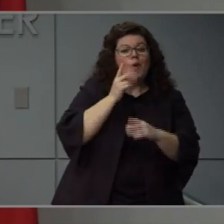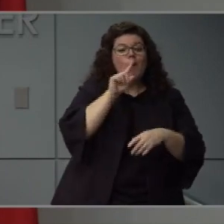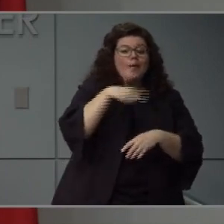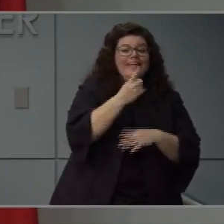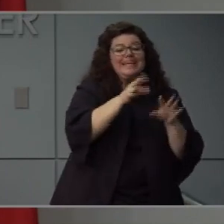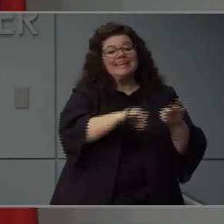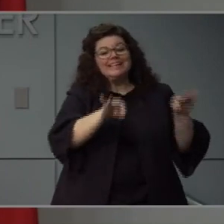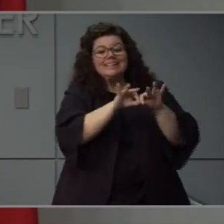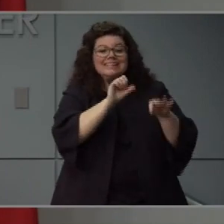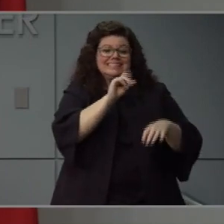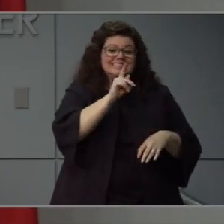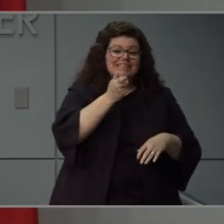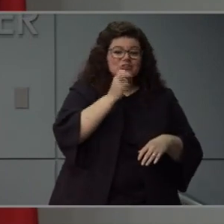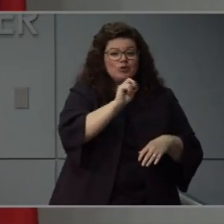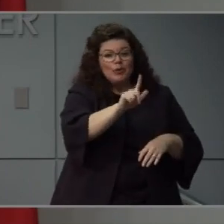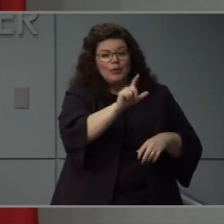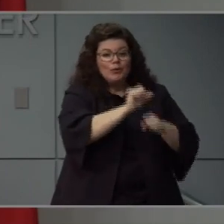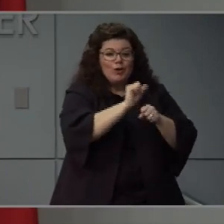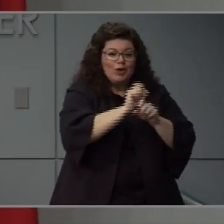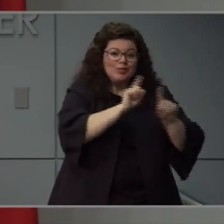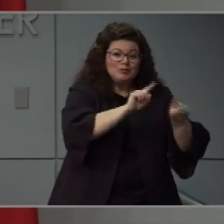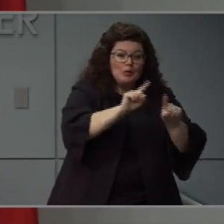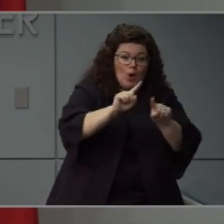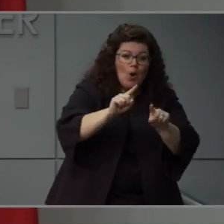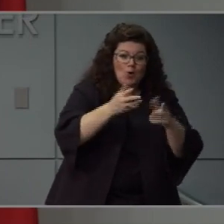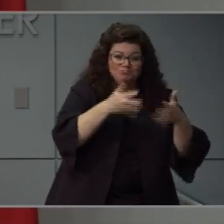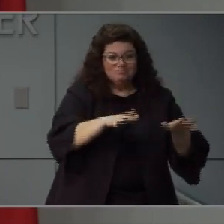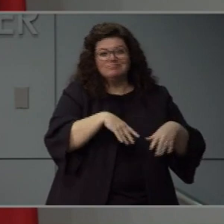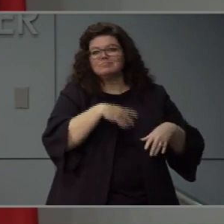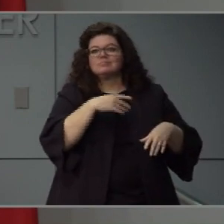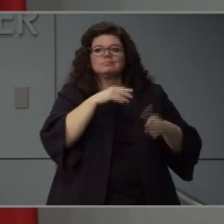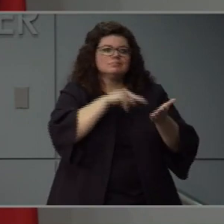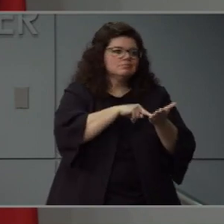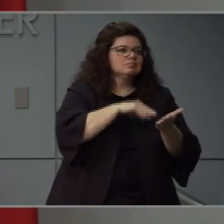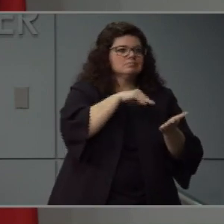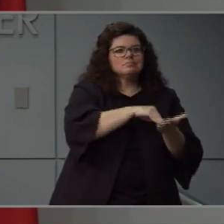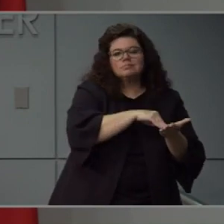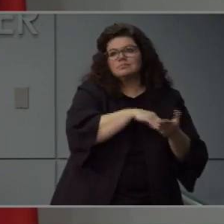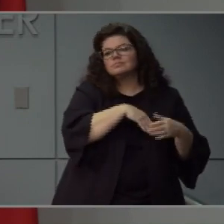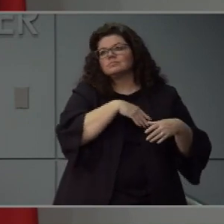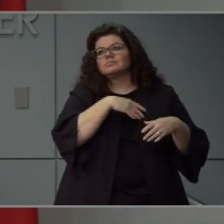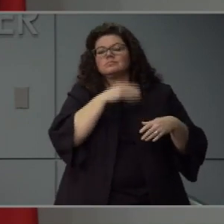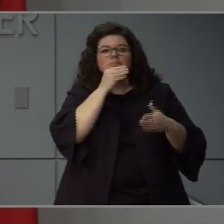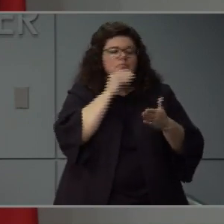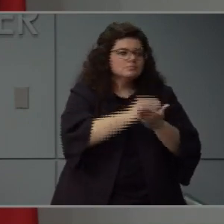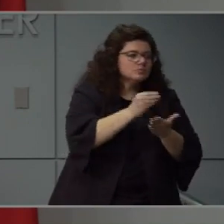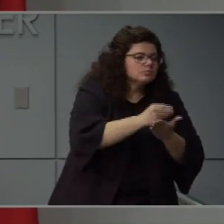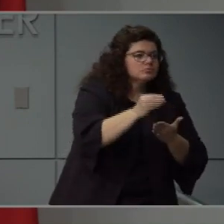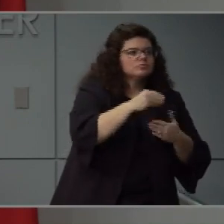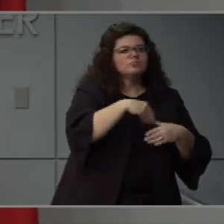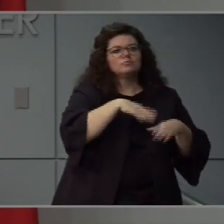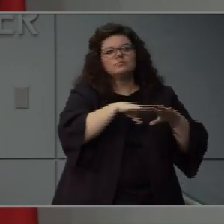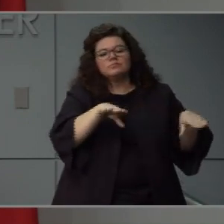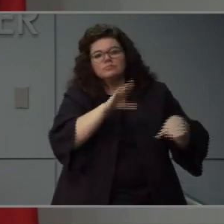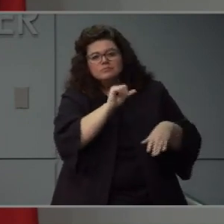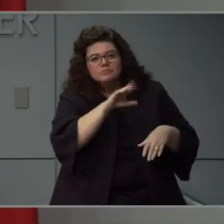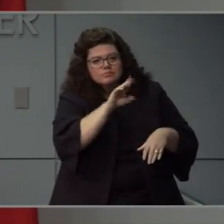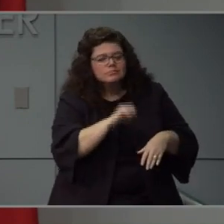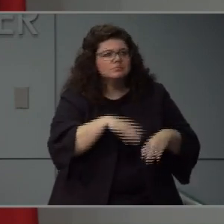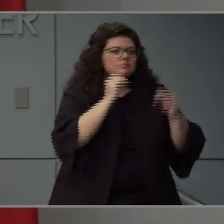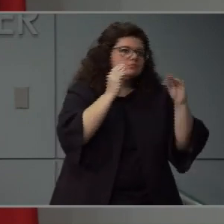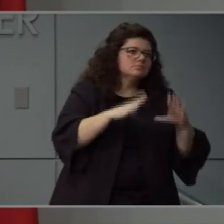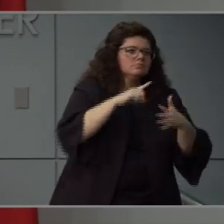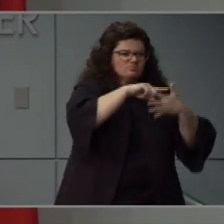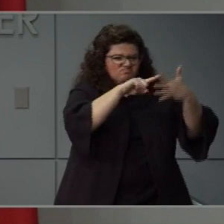where we are in this pandemic, whether they're healthcare workers or grocery workers or our childcare teachers. We know